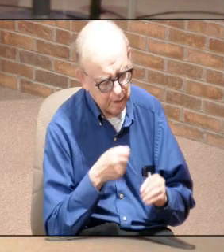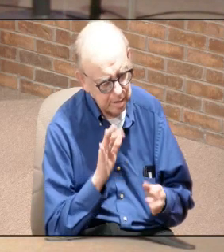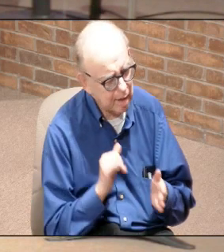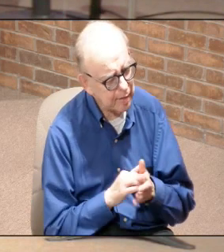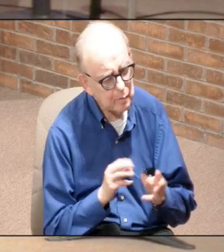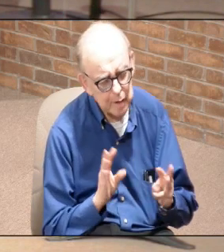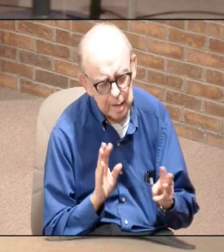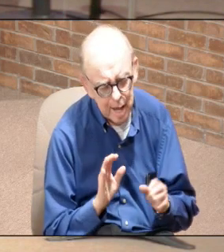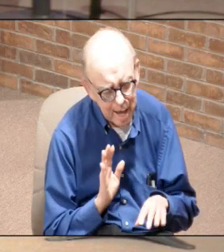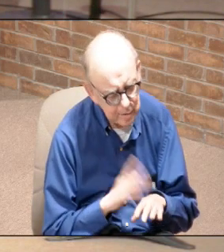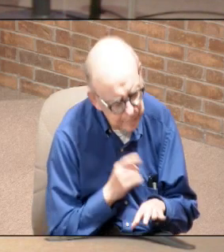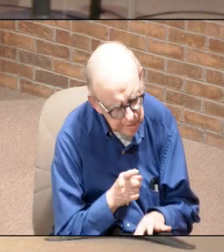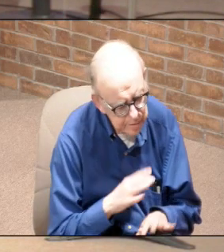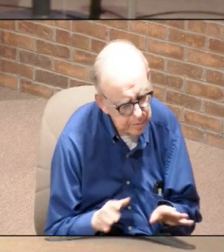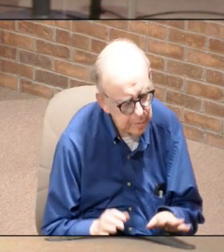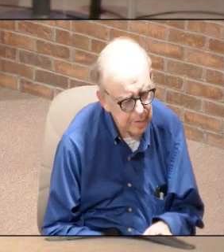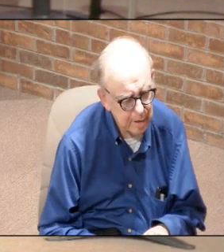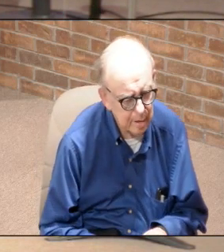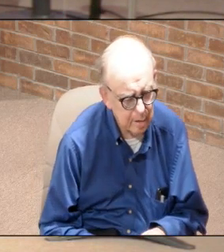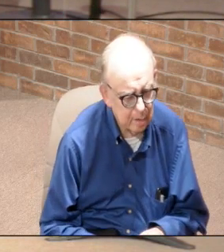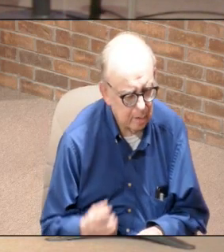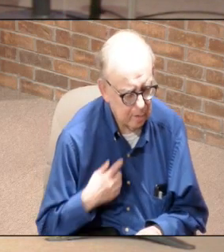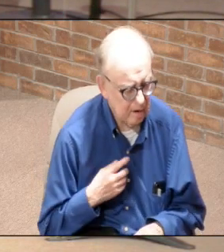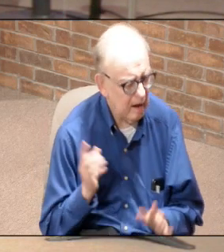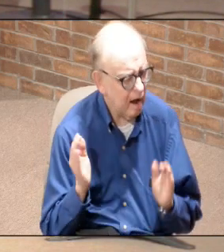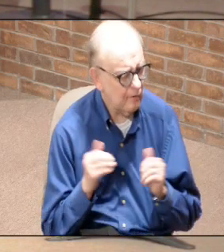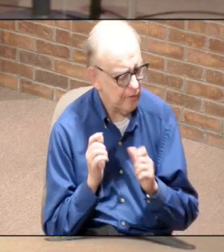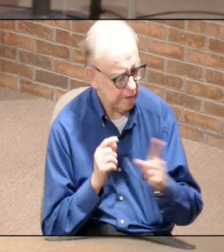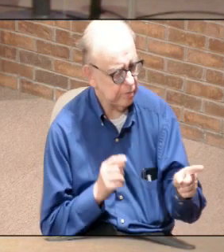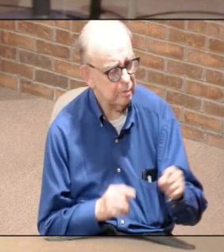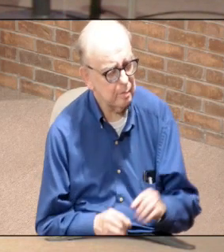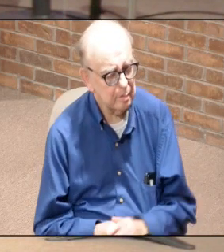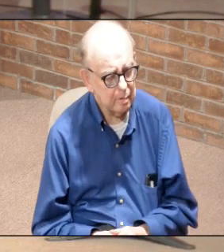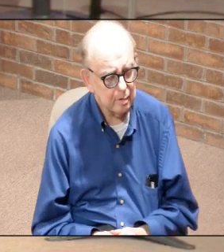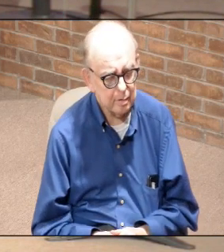that way? I'll fight you.